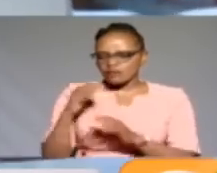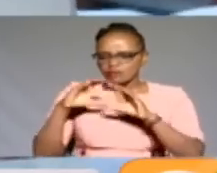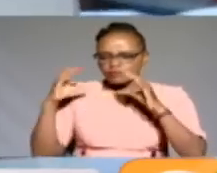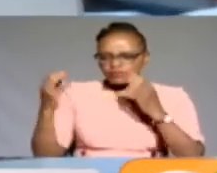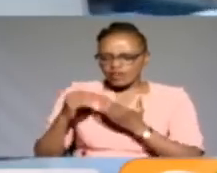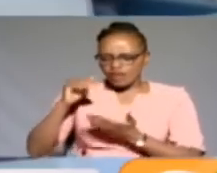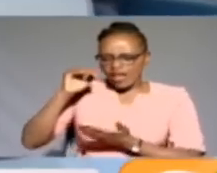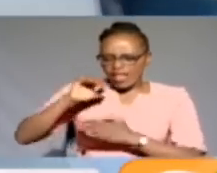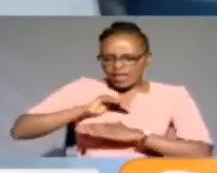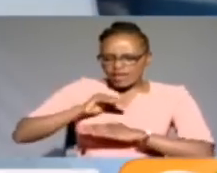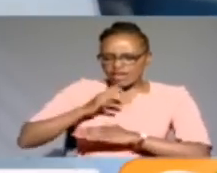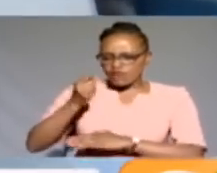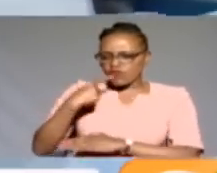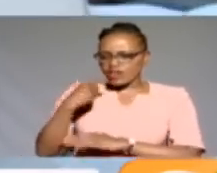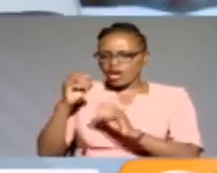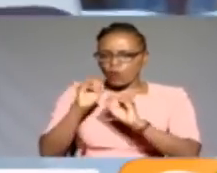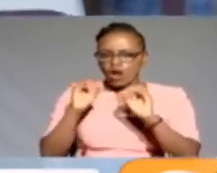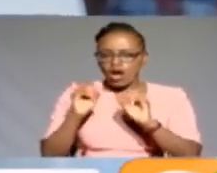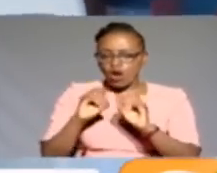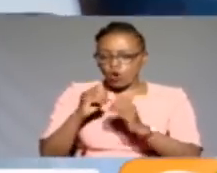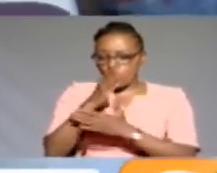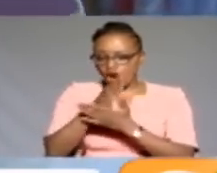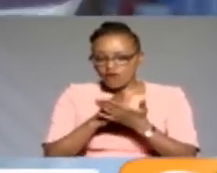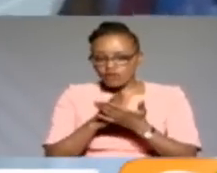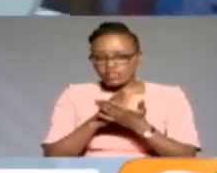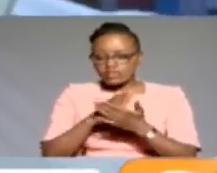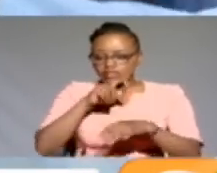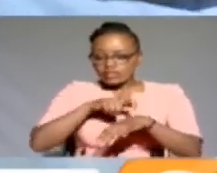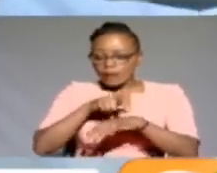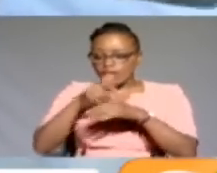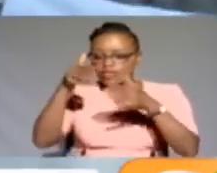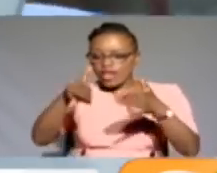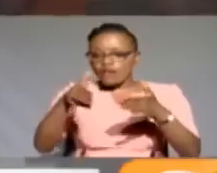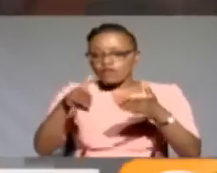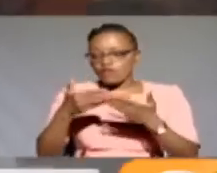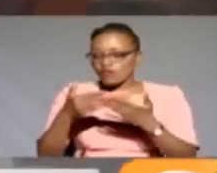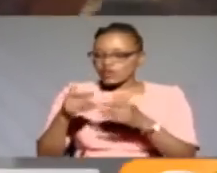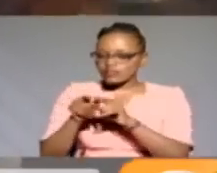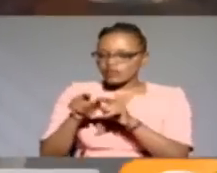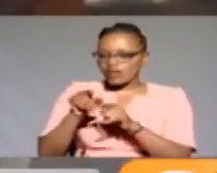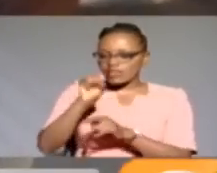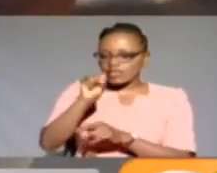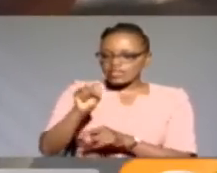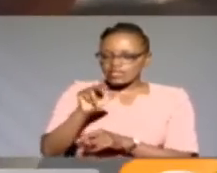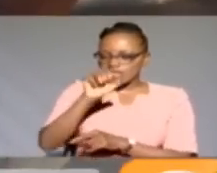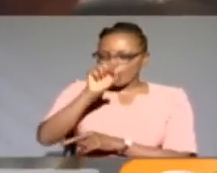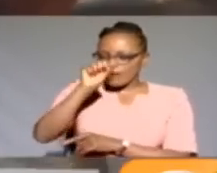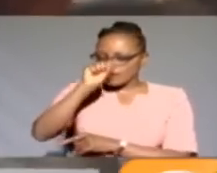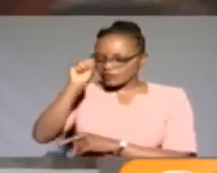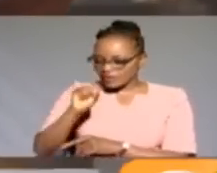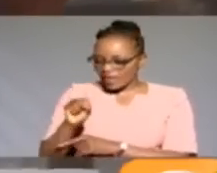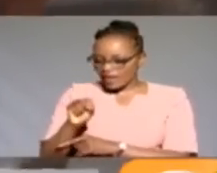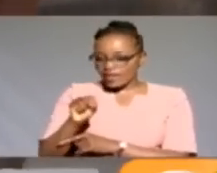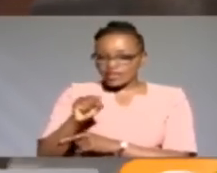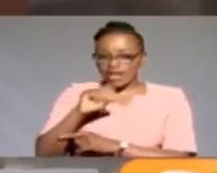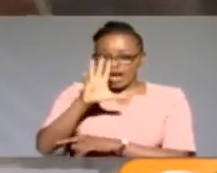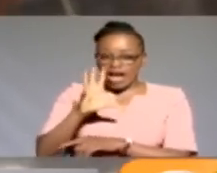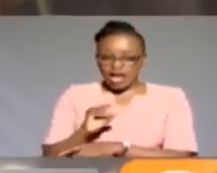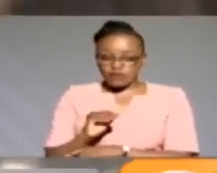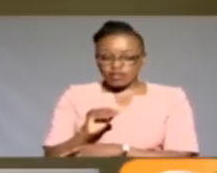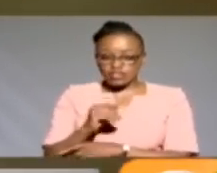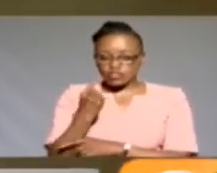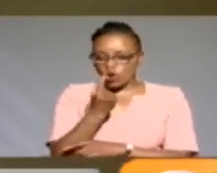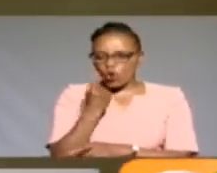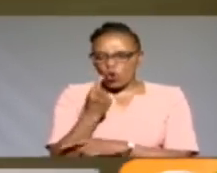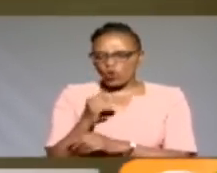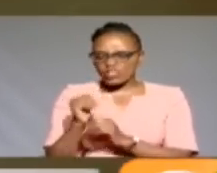of effective antivenom by more than half, while those available especially in sub-Saharan Africa are polyvalent antivenom, covering